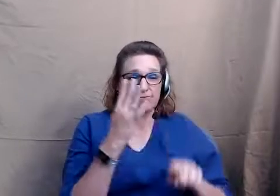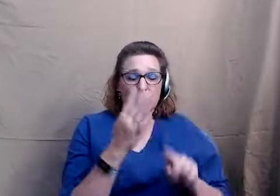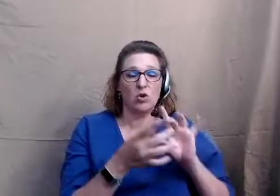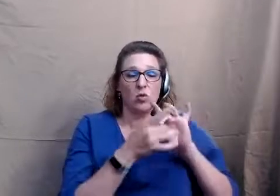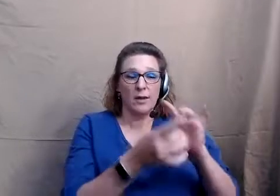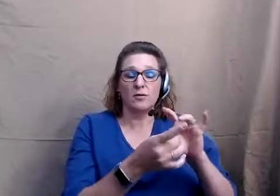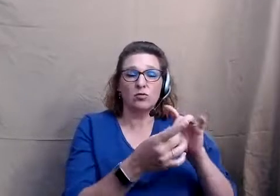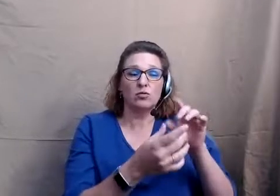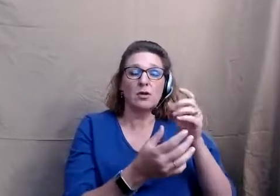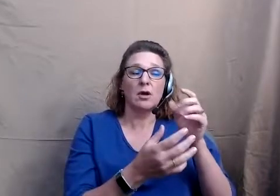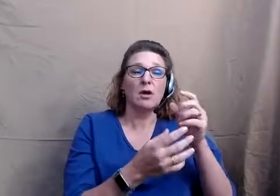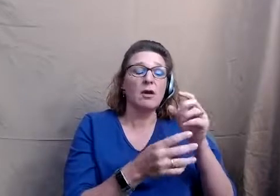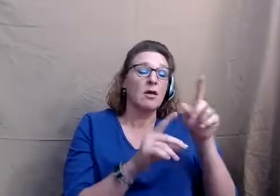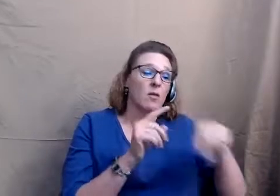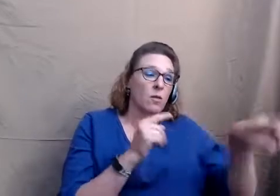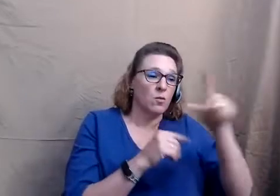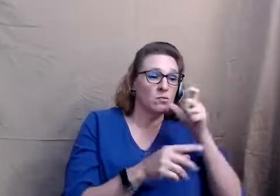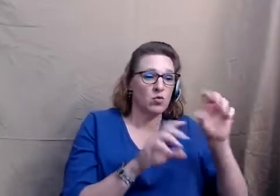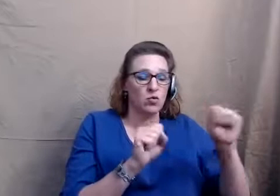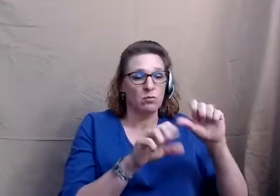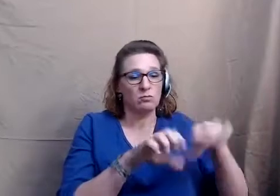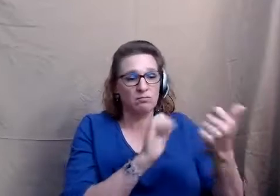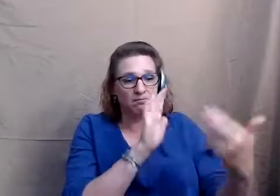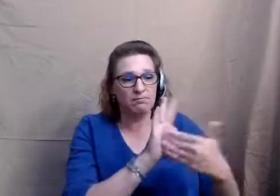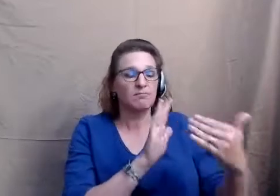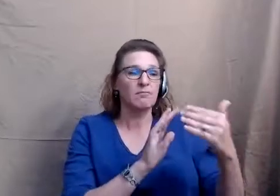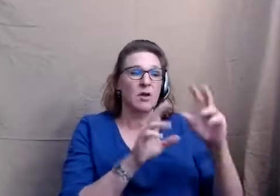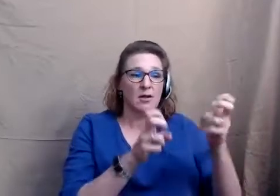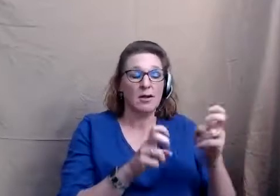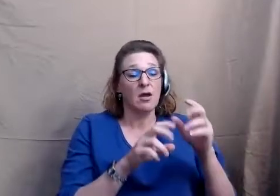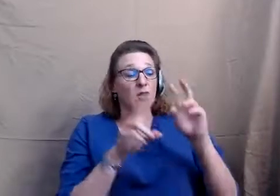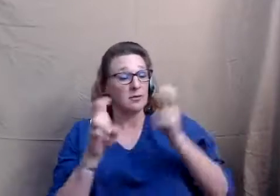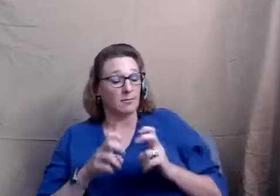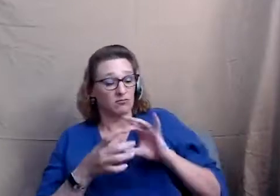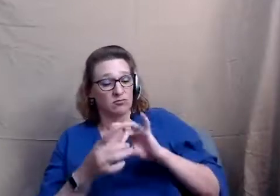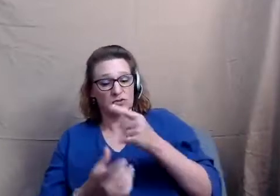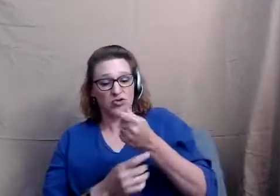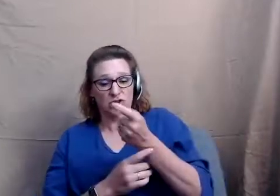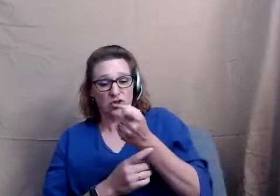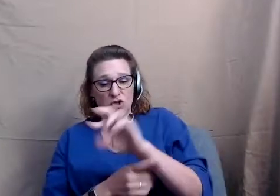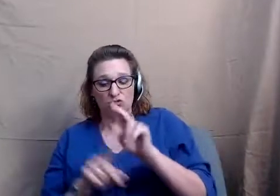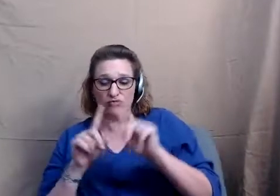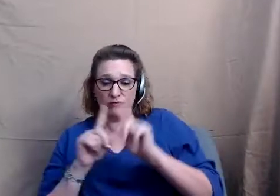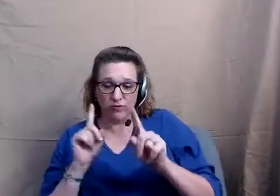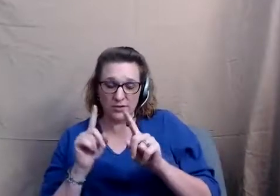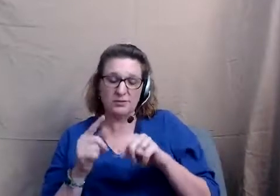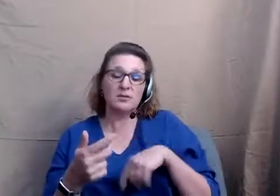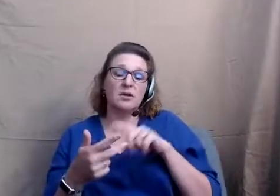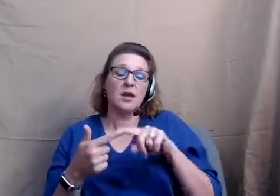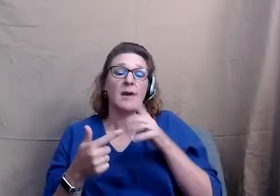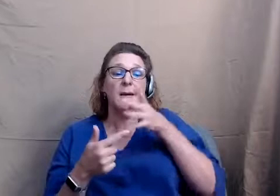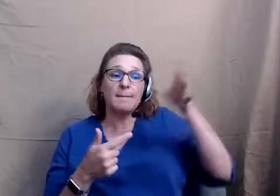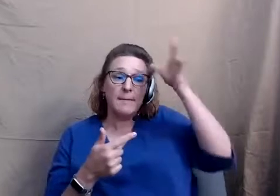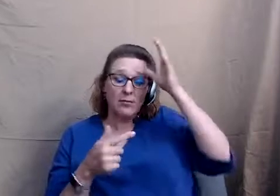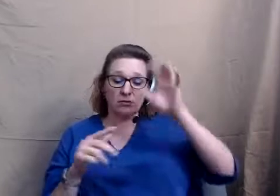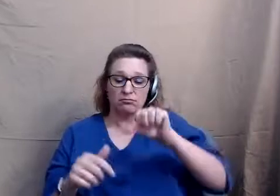completion outcomes. Current research topics include gender difference in client evaluation tools and the parenting